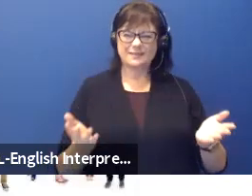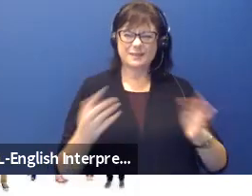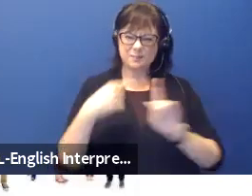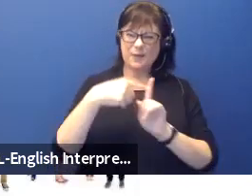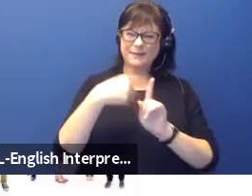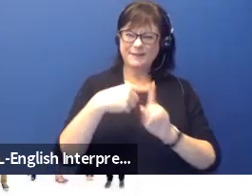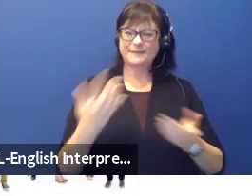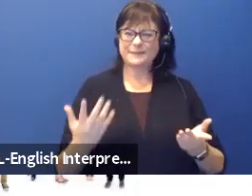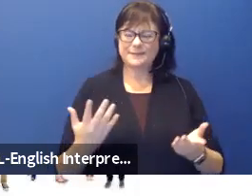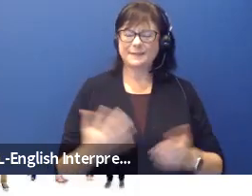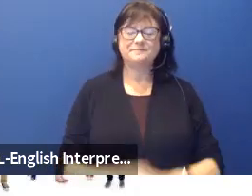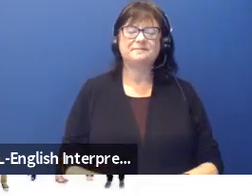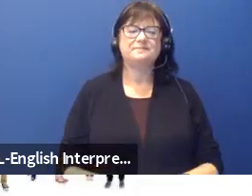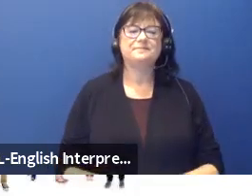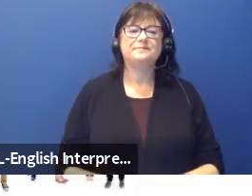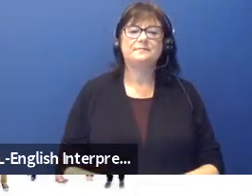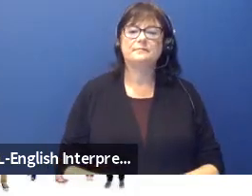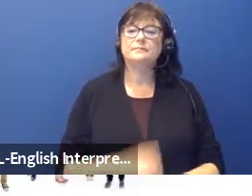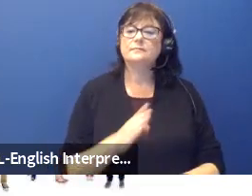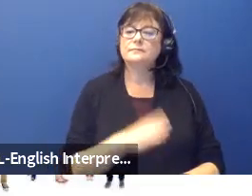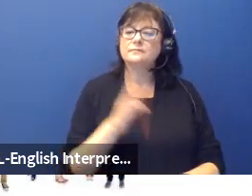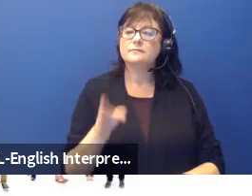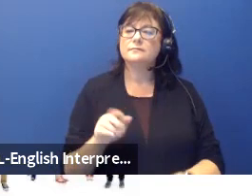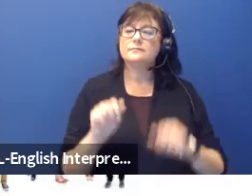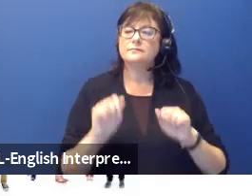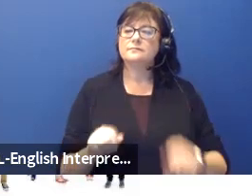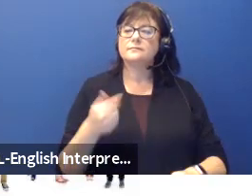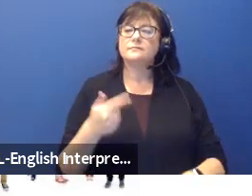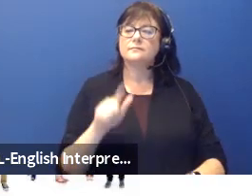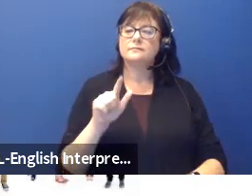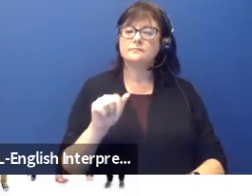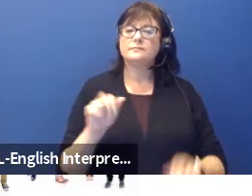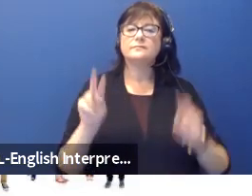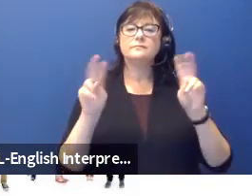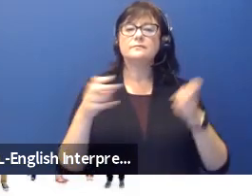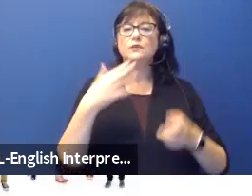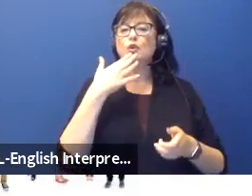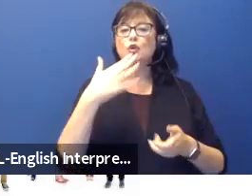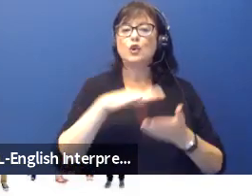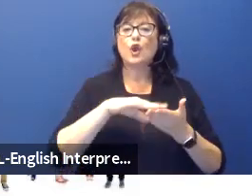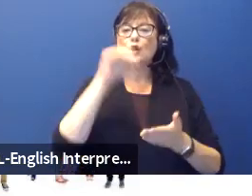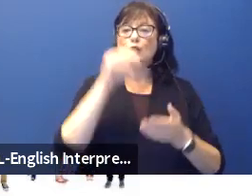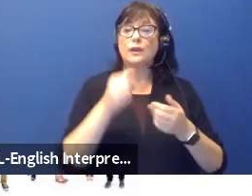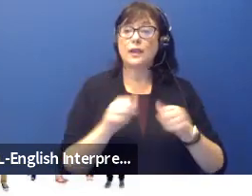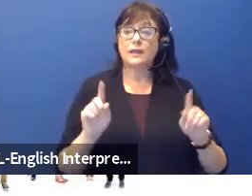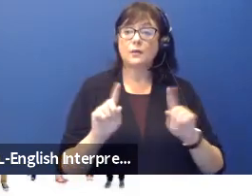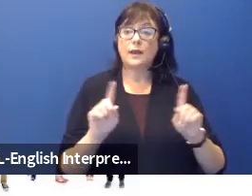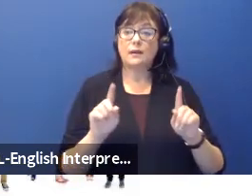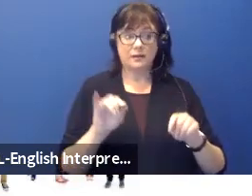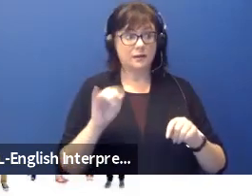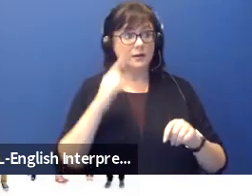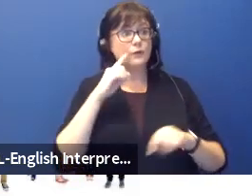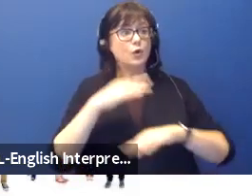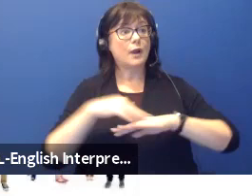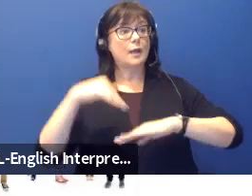And then another question, can GLA, Good Learning Anywhere, be a referral for Aboriginal services or something along those lines?